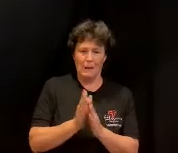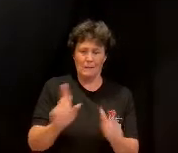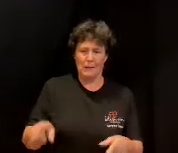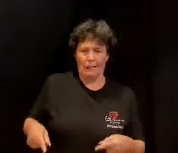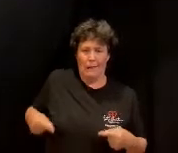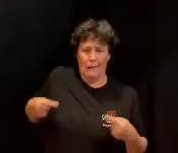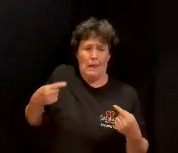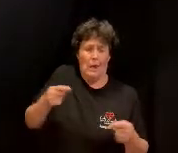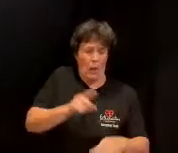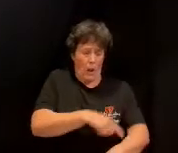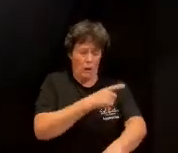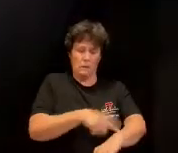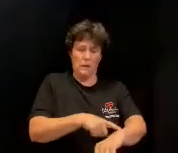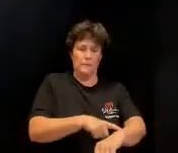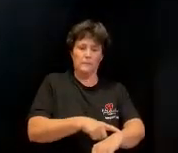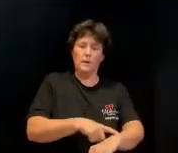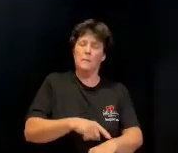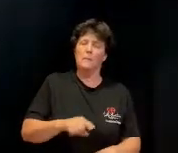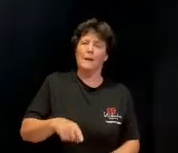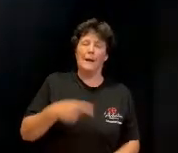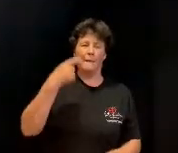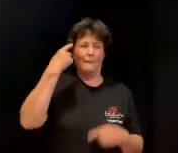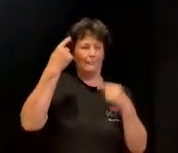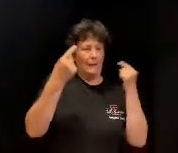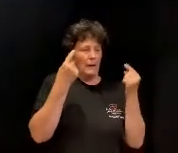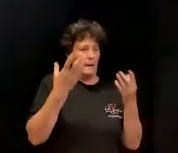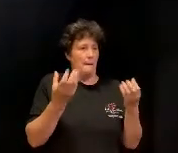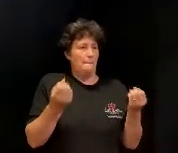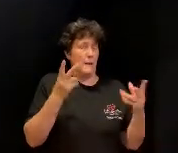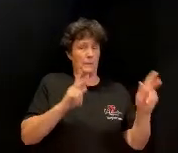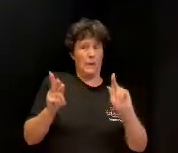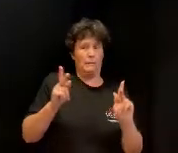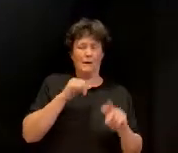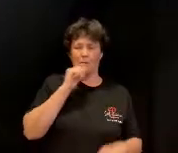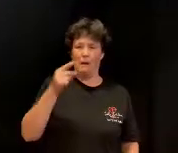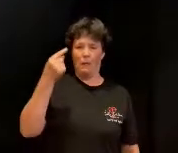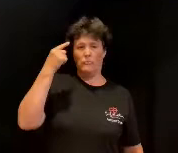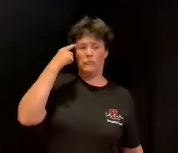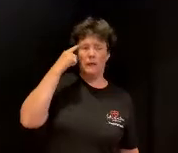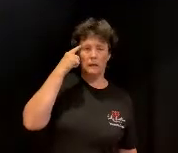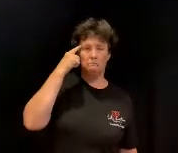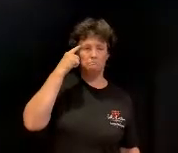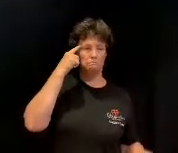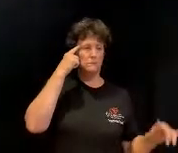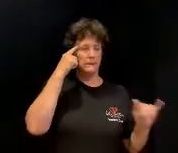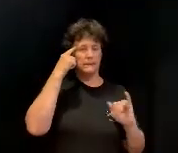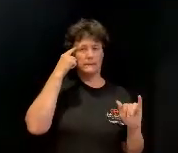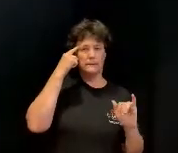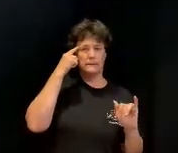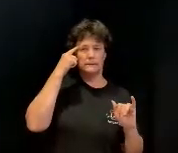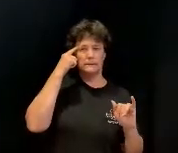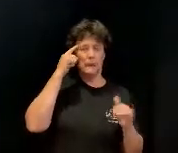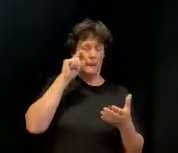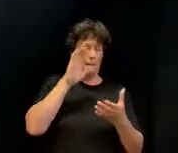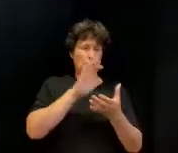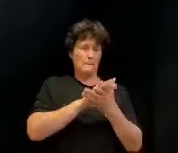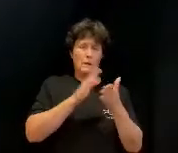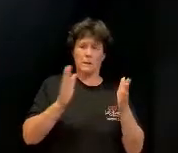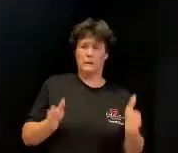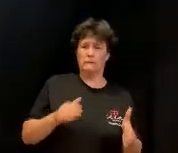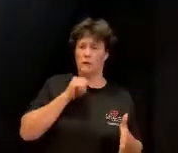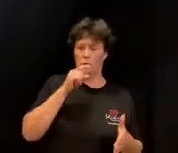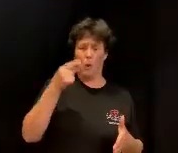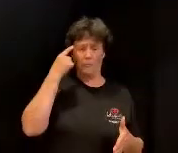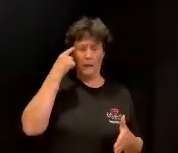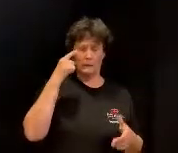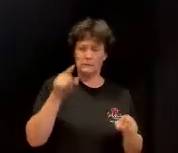I was just thinking about how there's a lot of people today that just doesn't think like, there's a lot of believers that just don't think like Christians. They don't